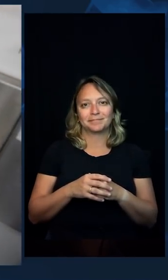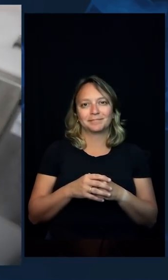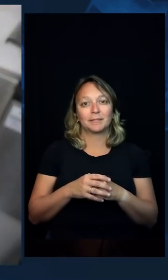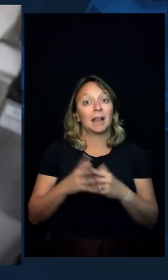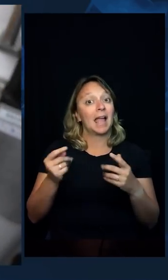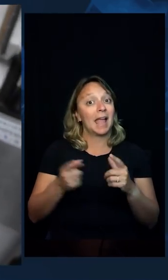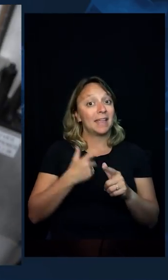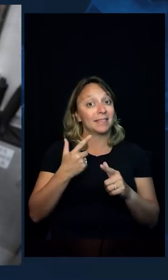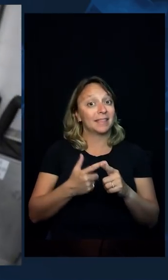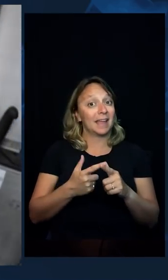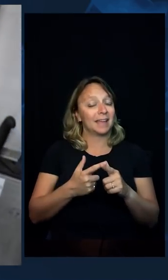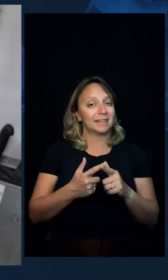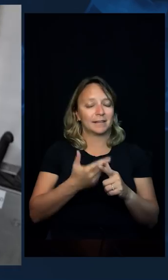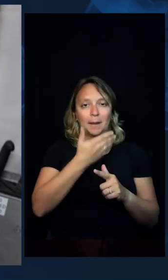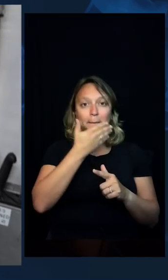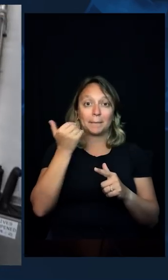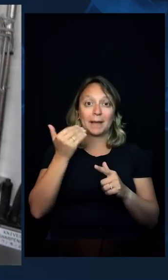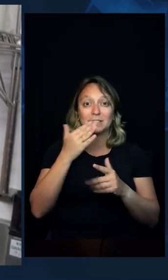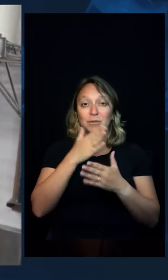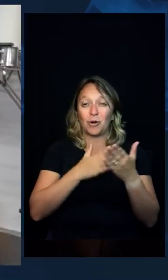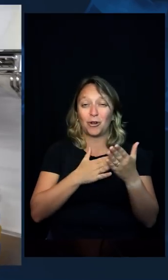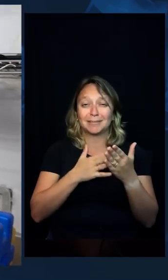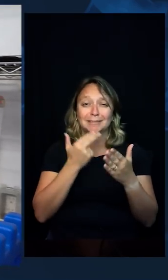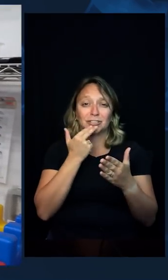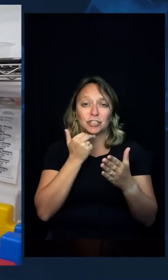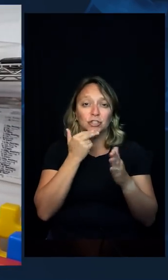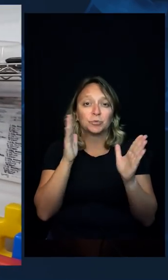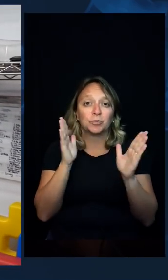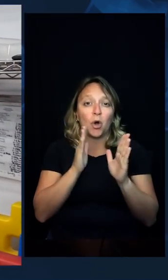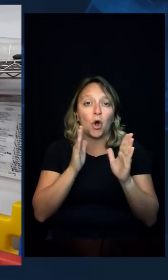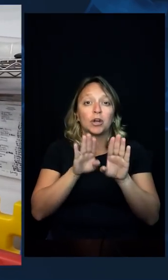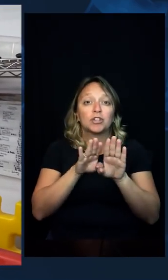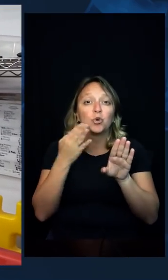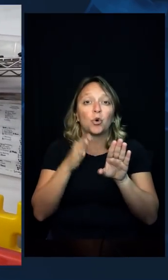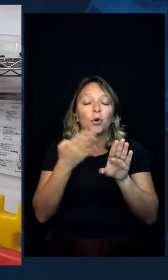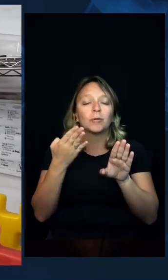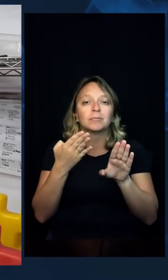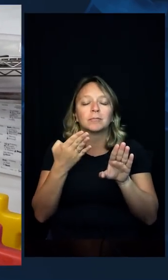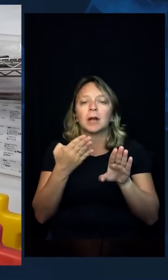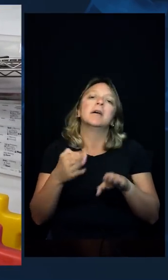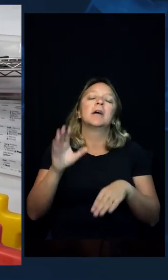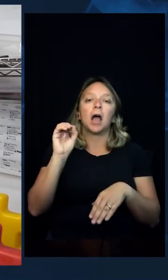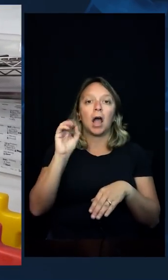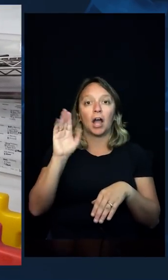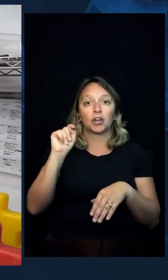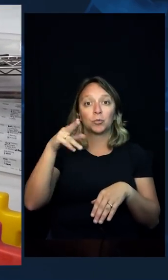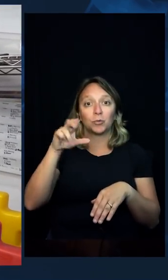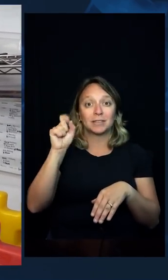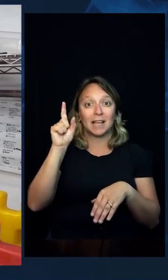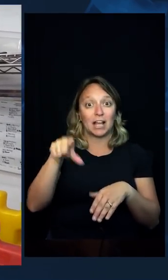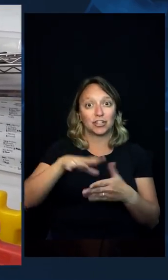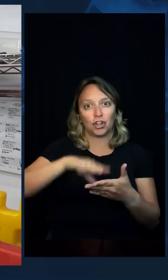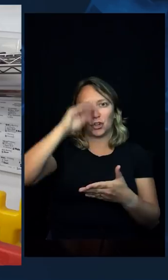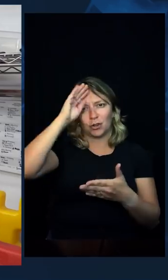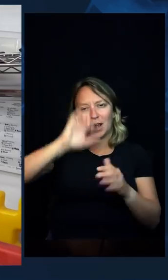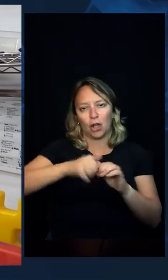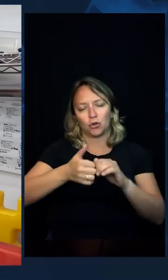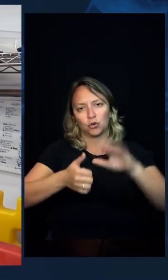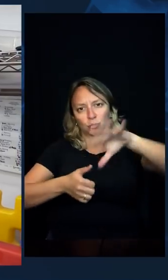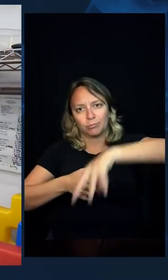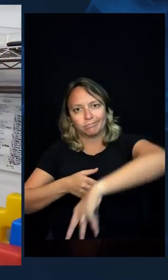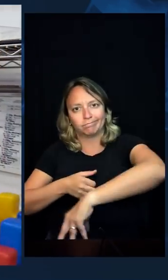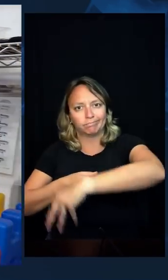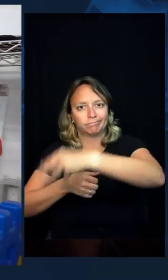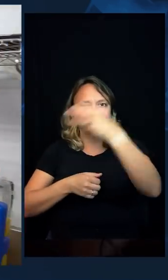And then we're gonna put the best part on there, which is the small door. So the octopus has to learn to grab that crab and then to pull it out of this